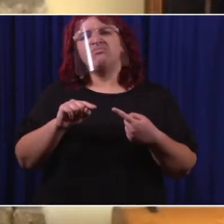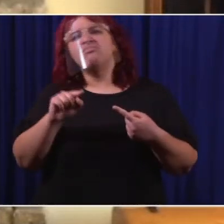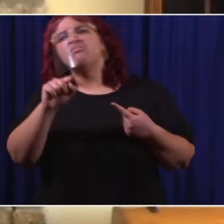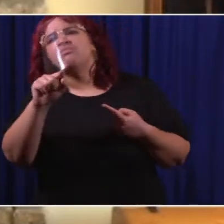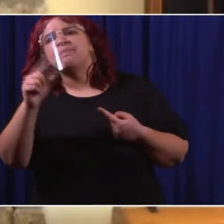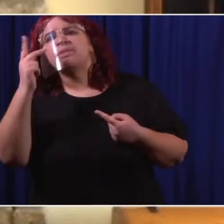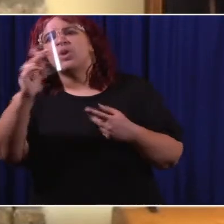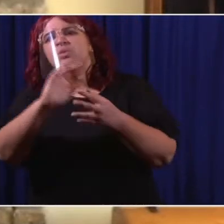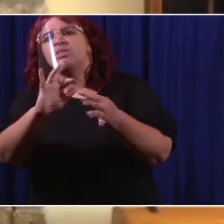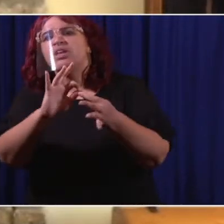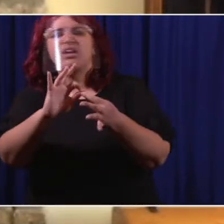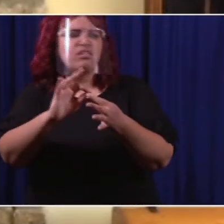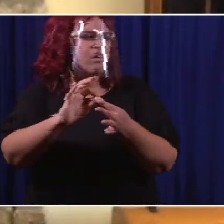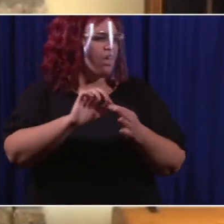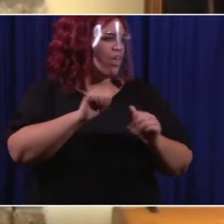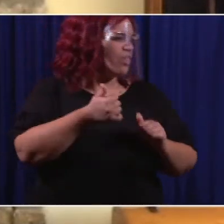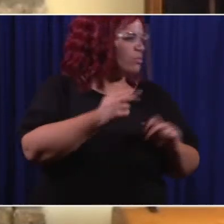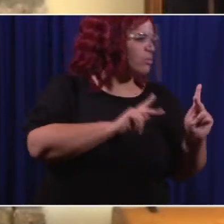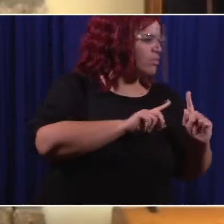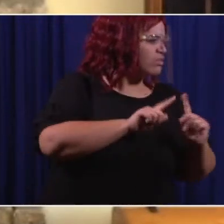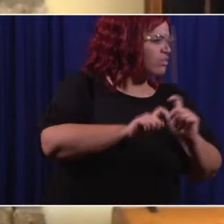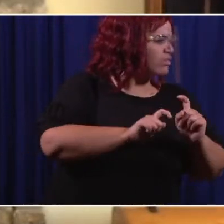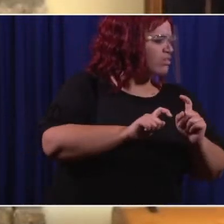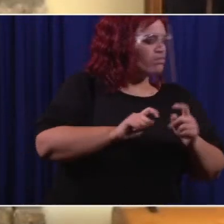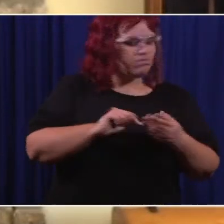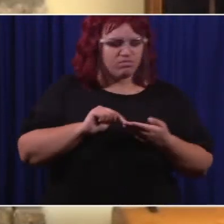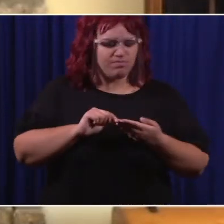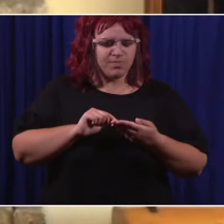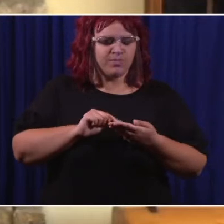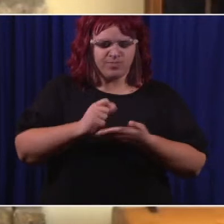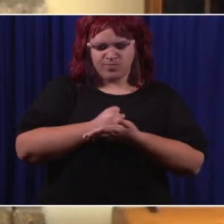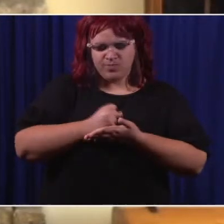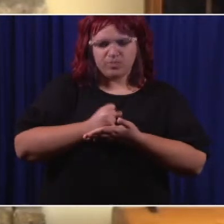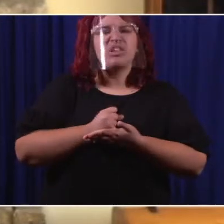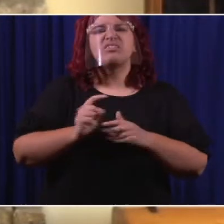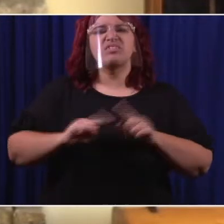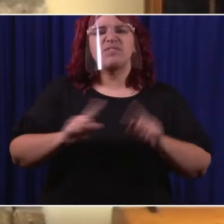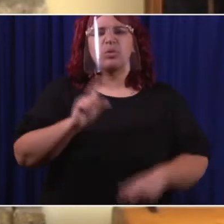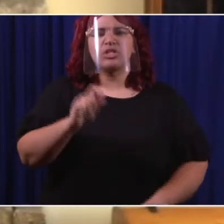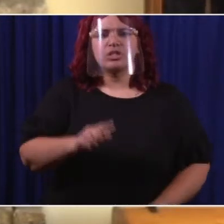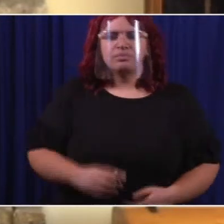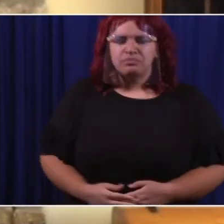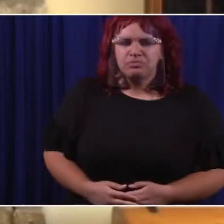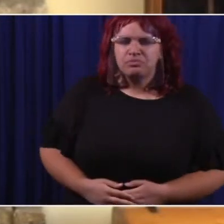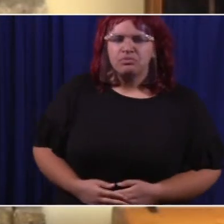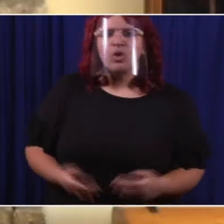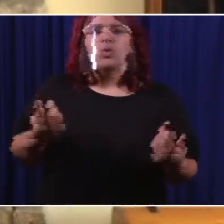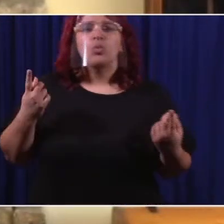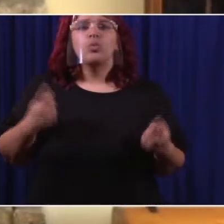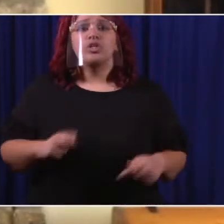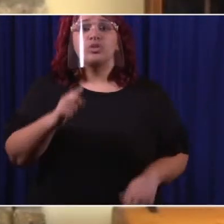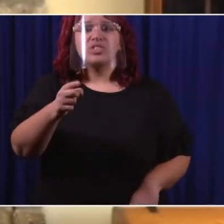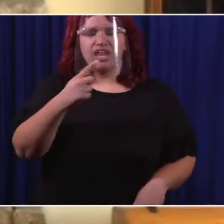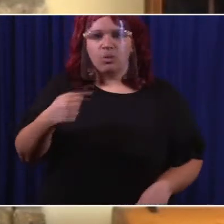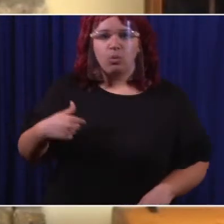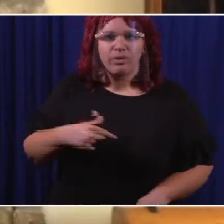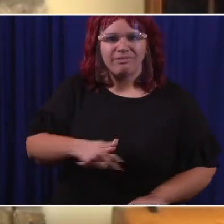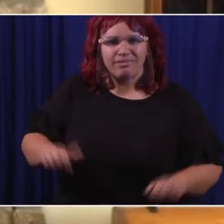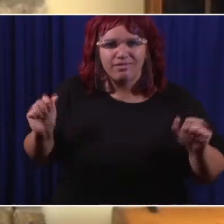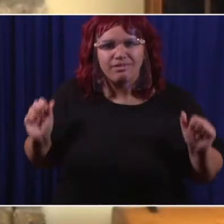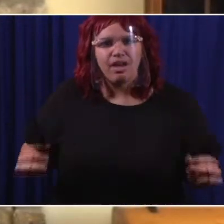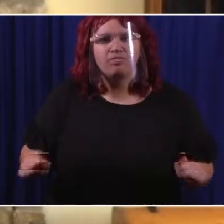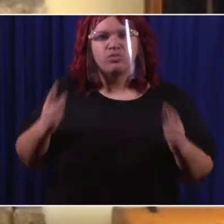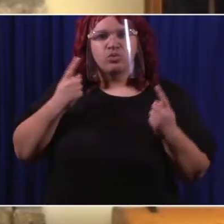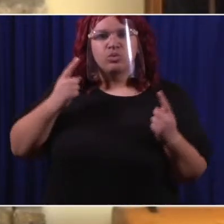questions, when you say, we can do this, we can stop this spread, we got to wear a mask, we got to stay distant. Down